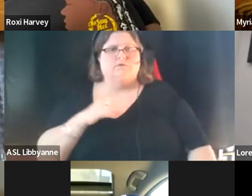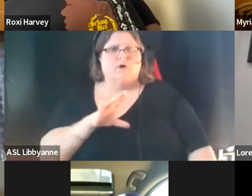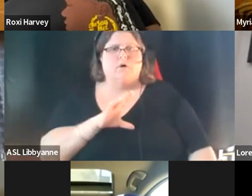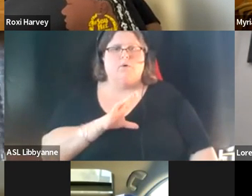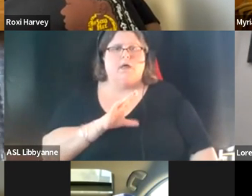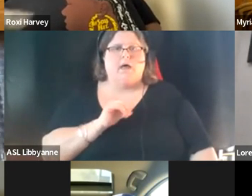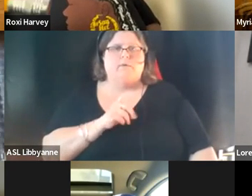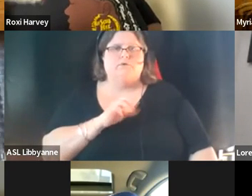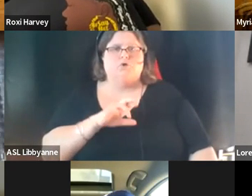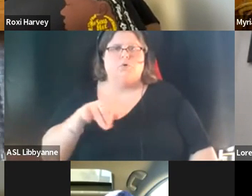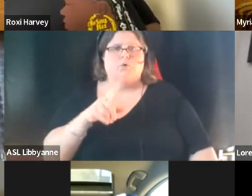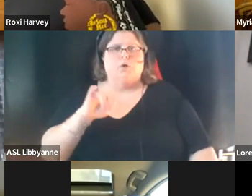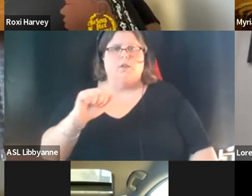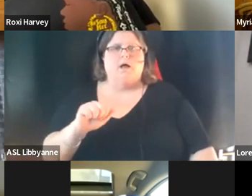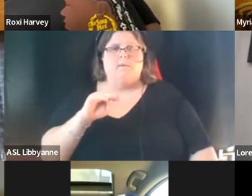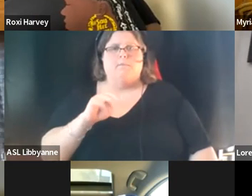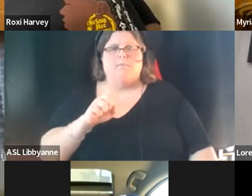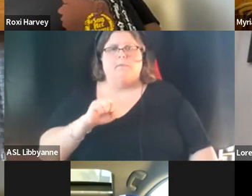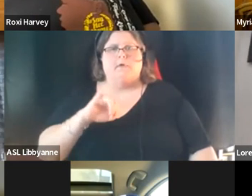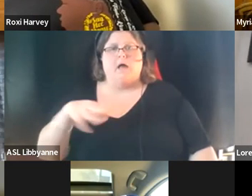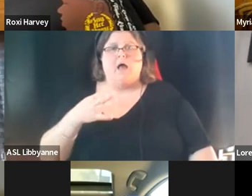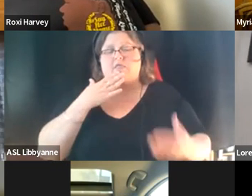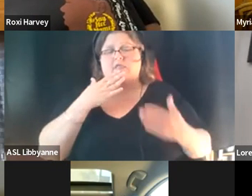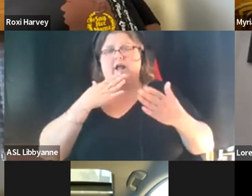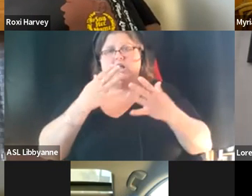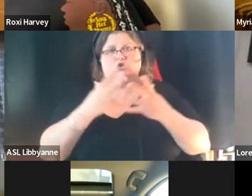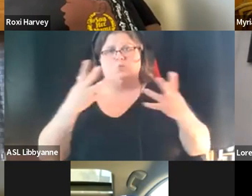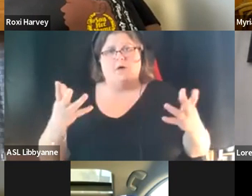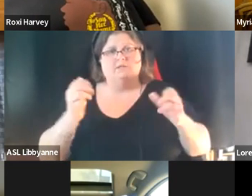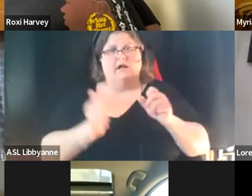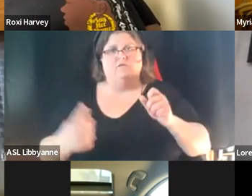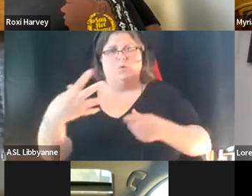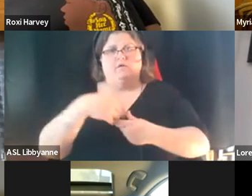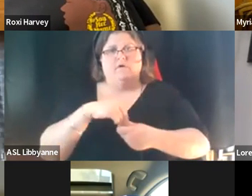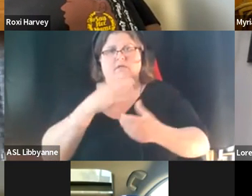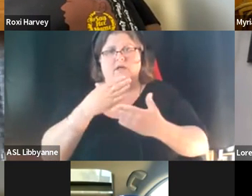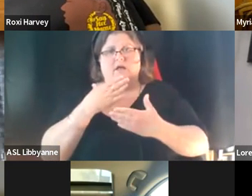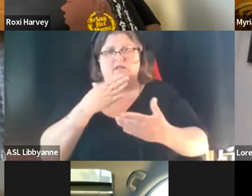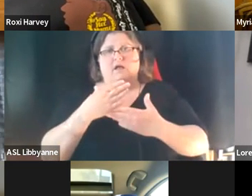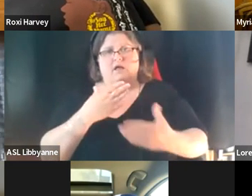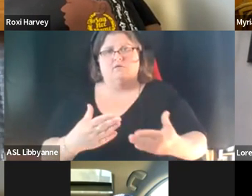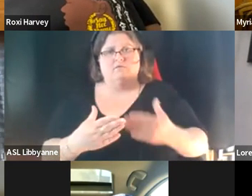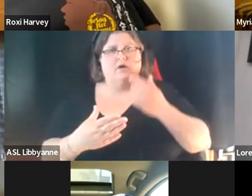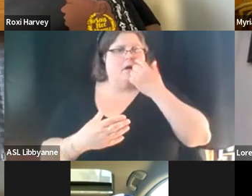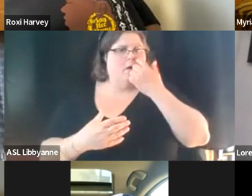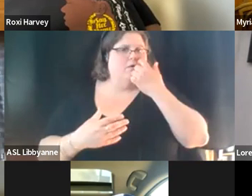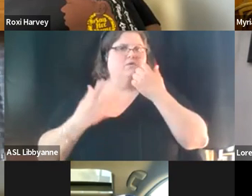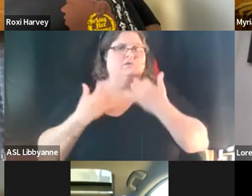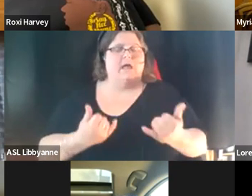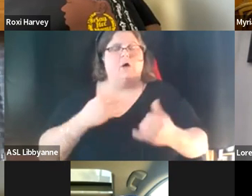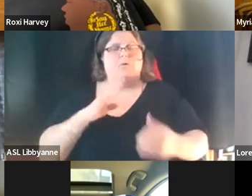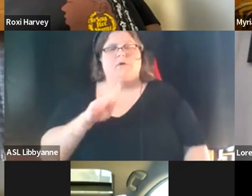muchas gracias a todos, all of those who have participated. This has given me life as a